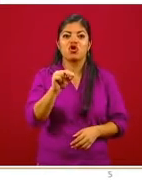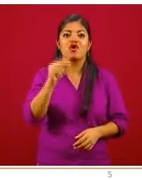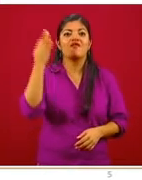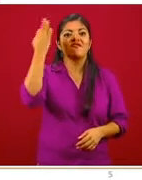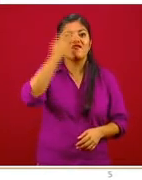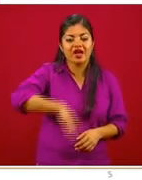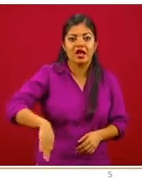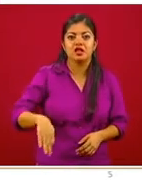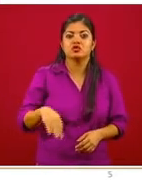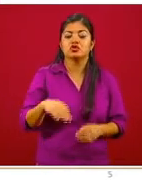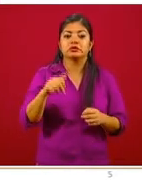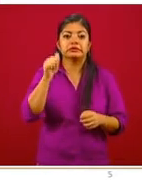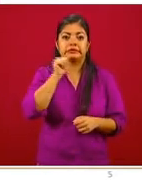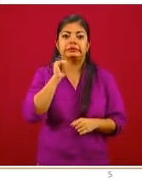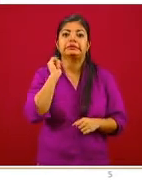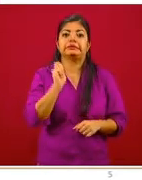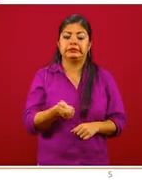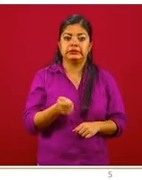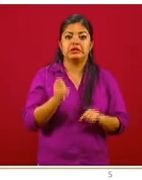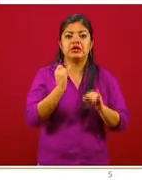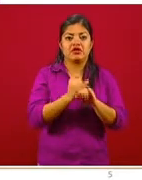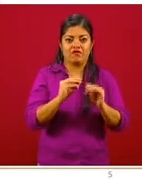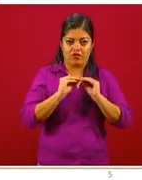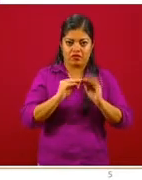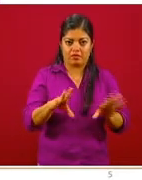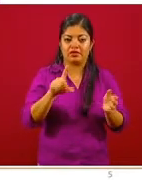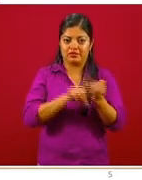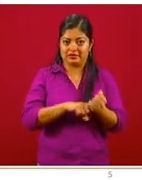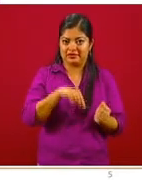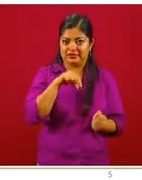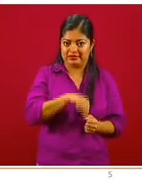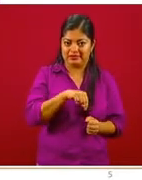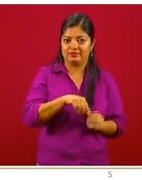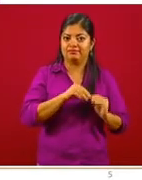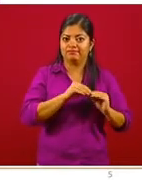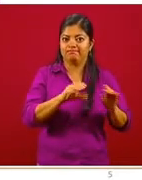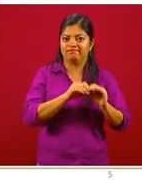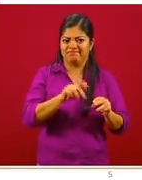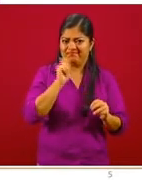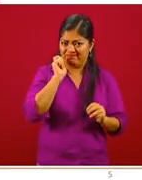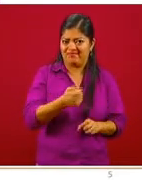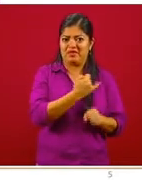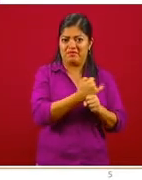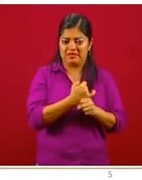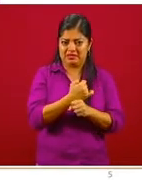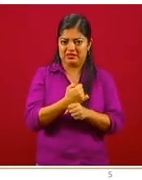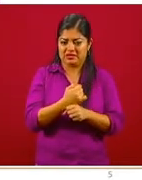they have been discriminated against or spread false information.